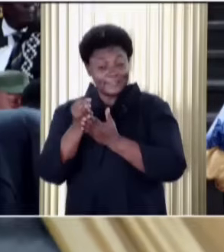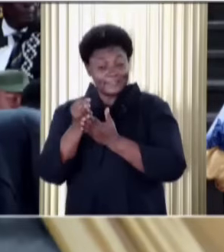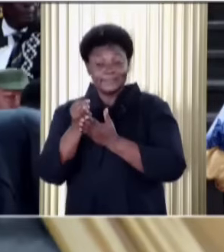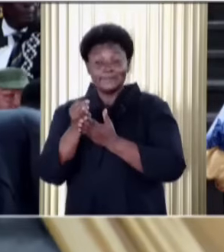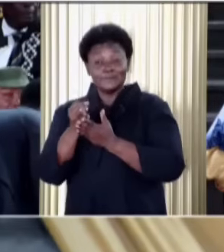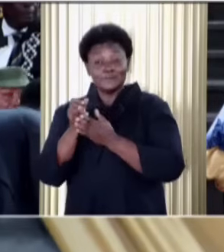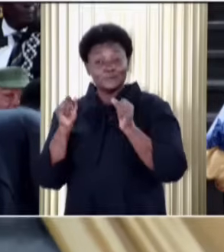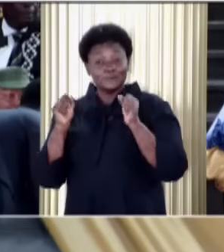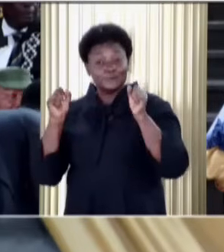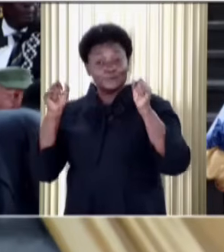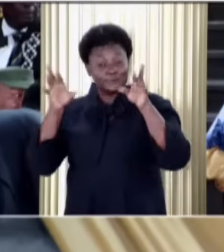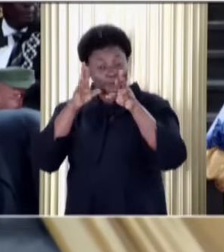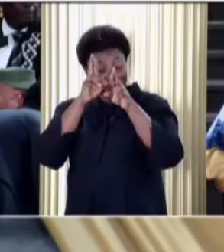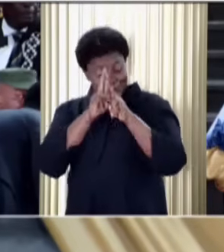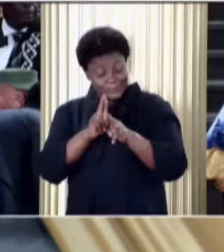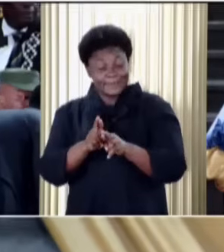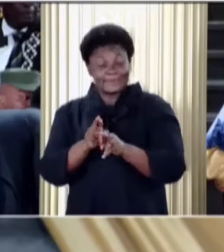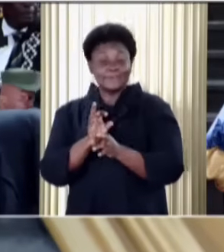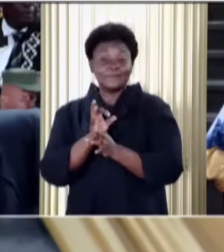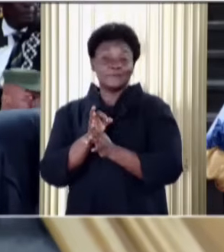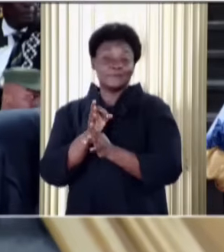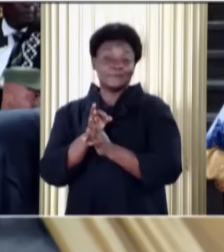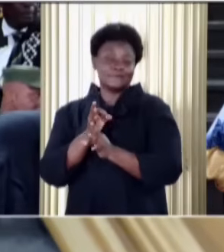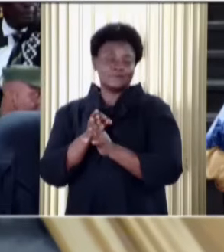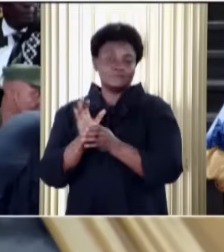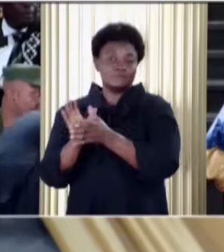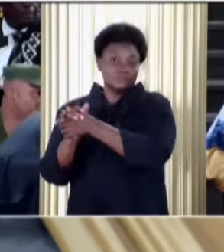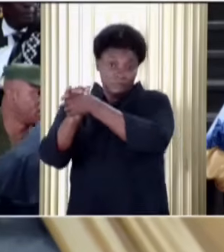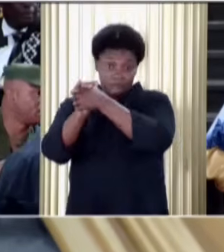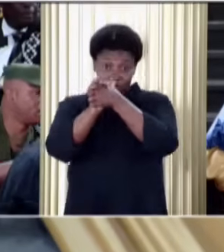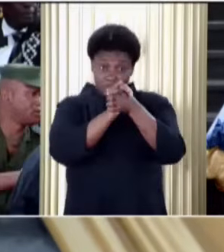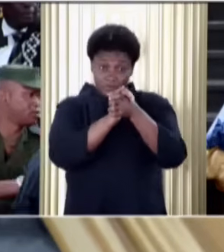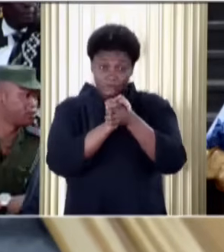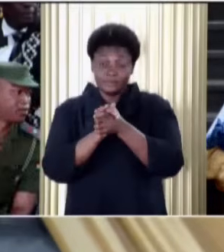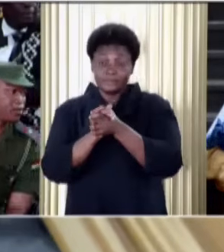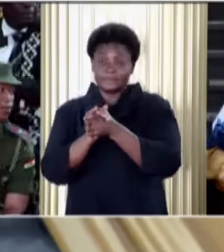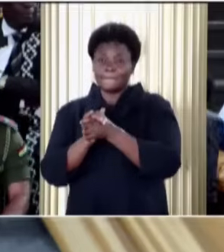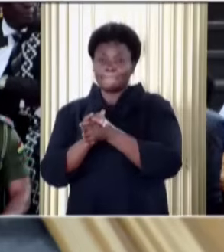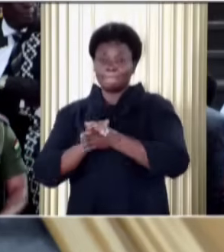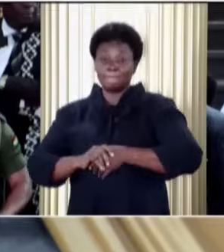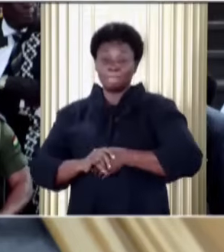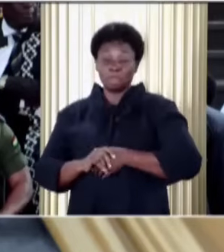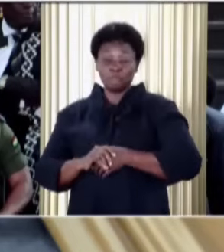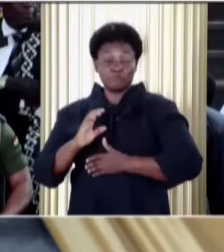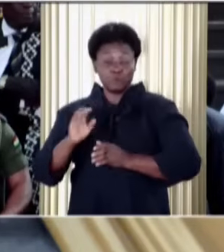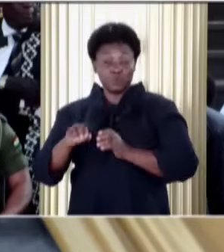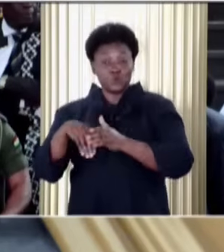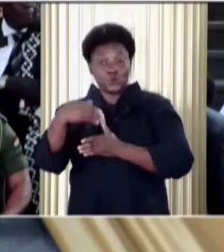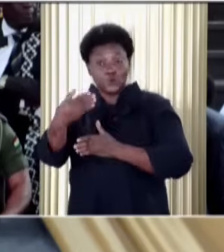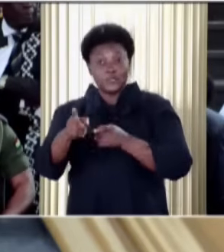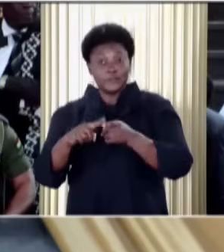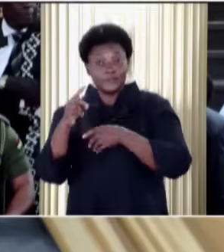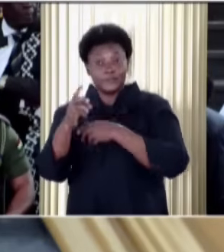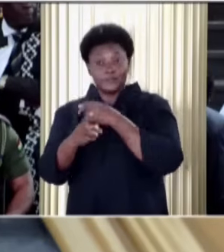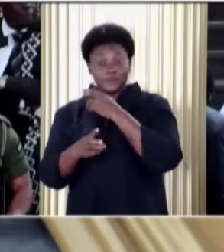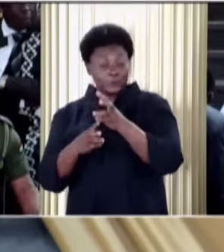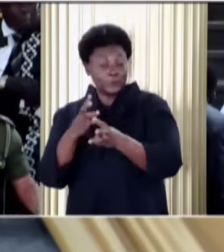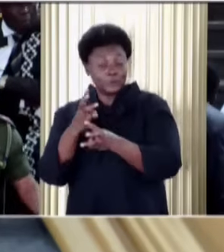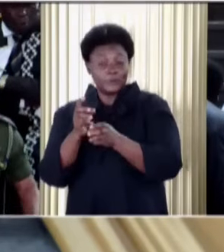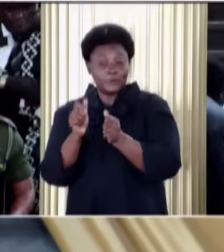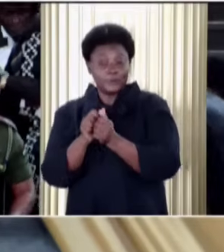respect, and loyalty. Congratulations once again. Go out into the world with